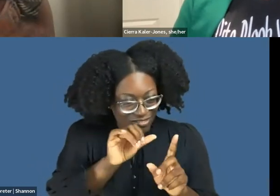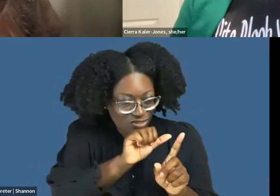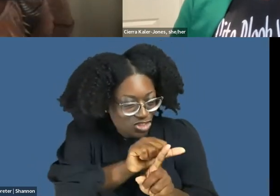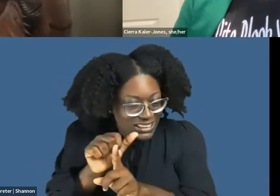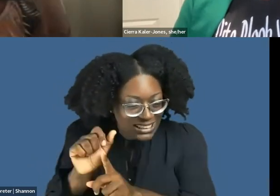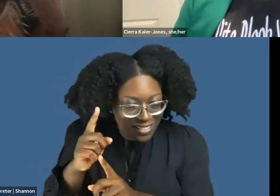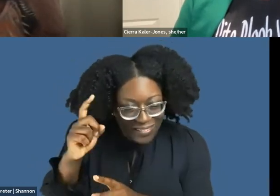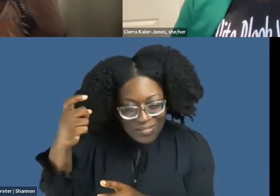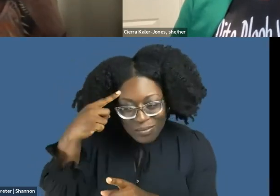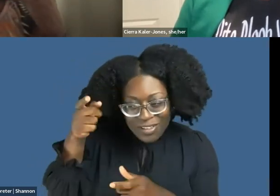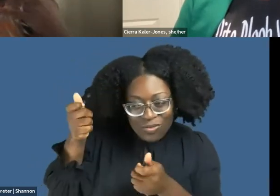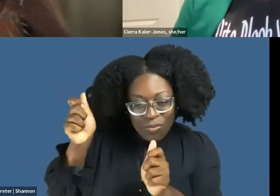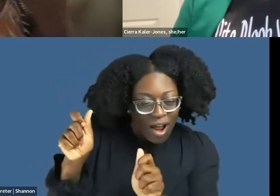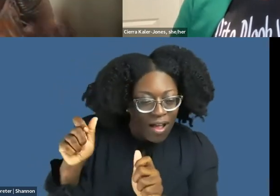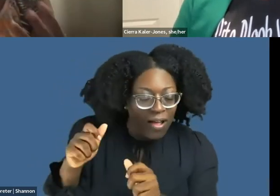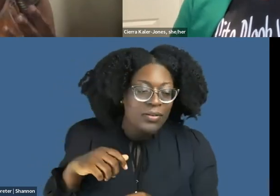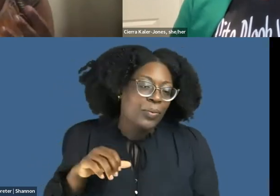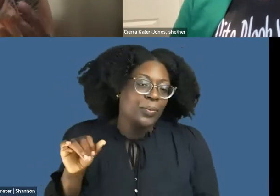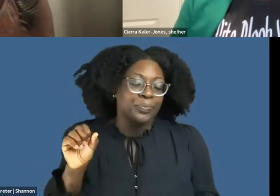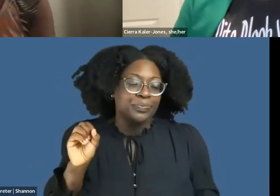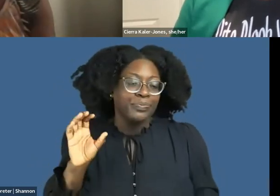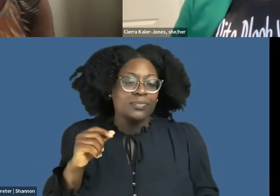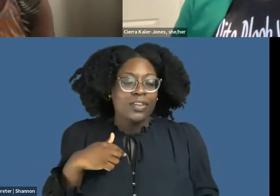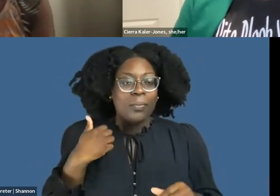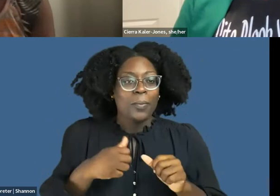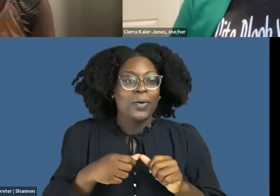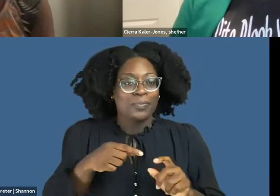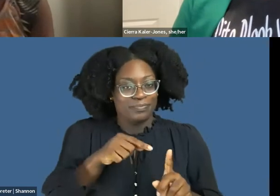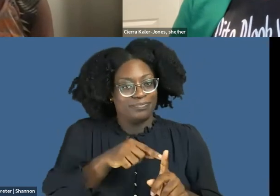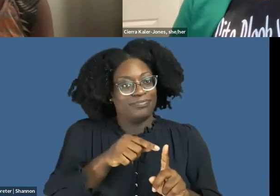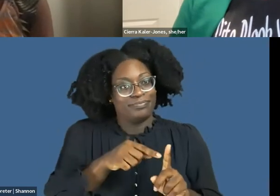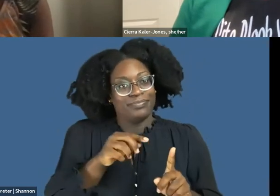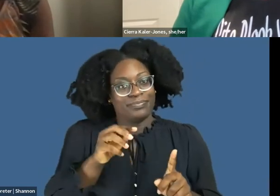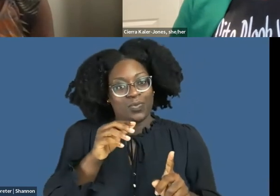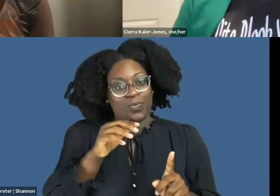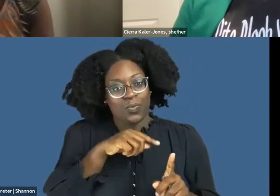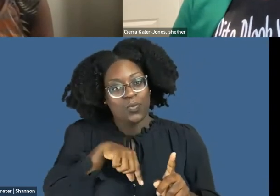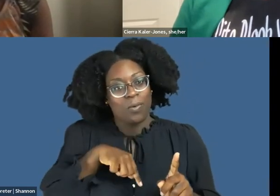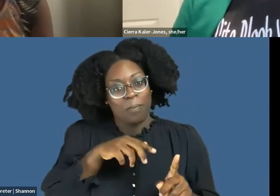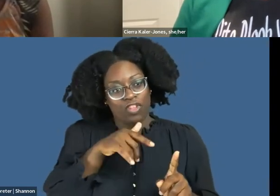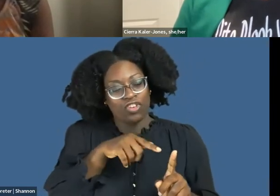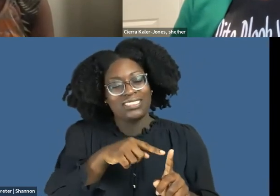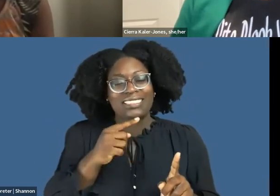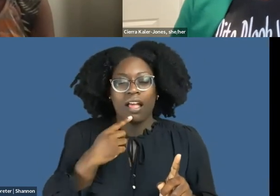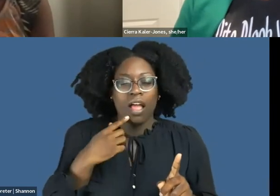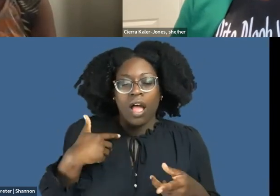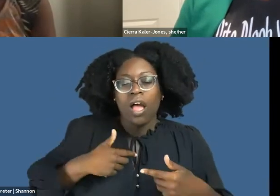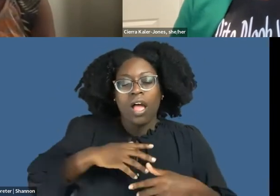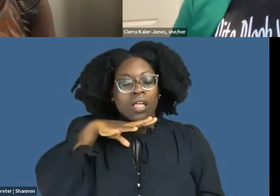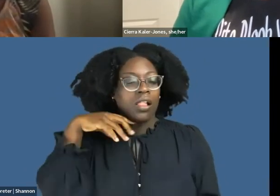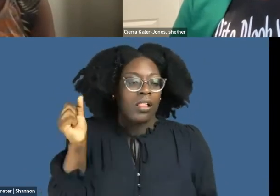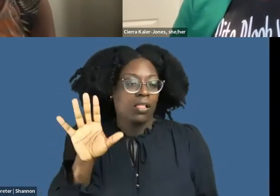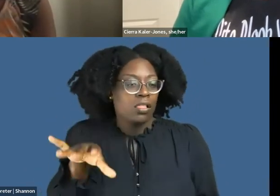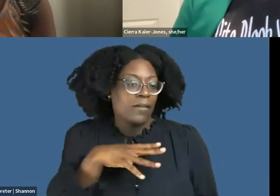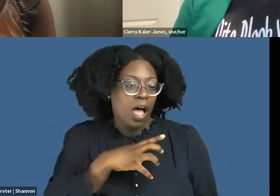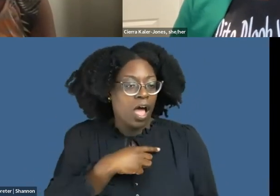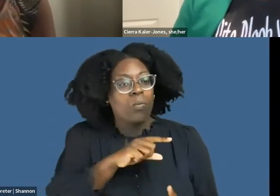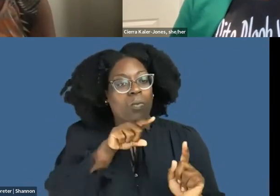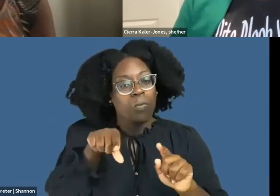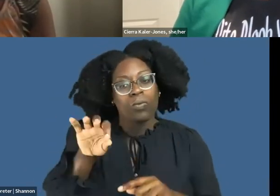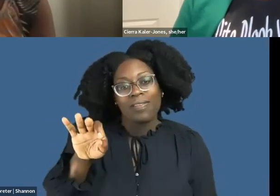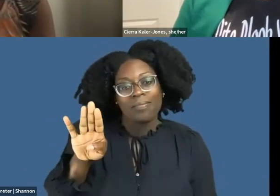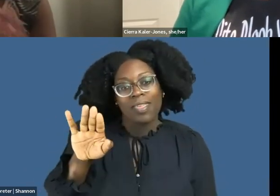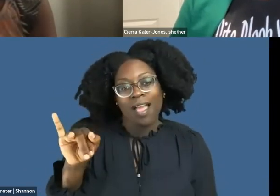they say she gets tired of them just calling up and acting a fool. So she says, fine, I'll come down and I'll come to the FBI office for an